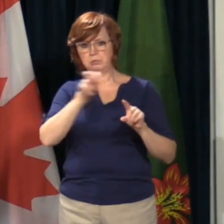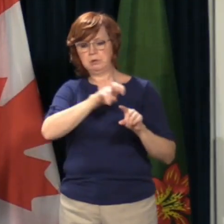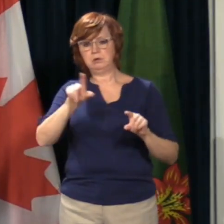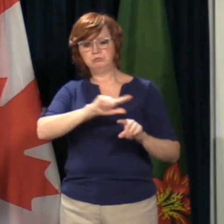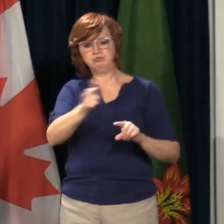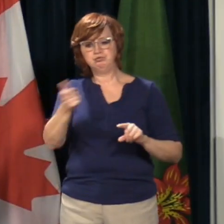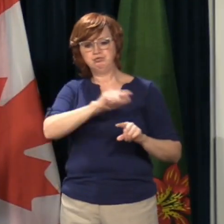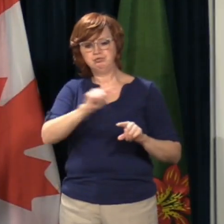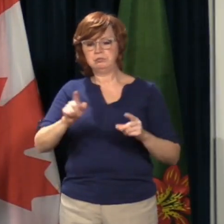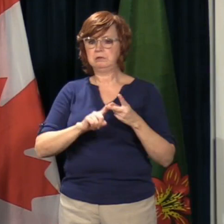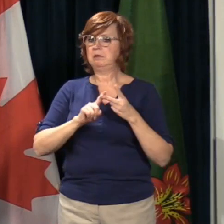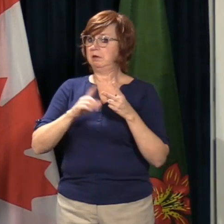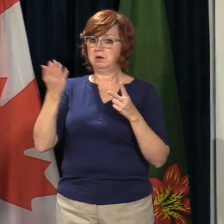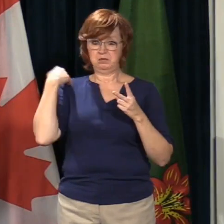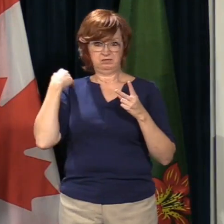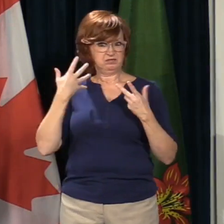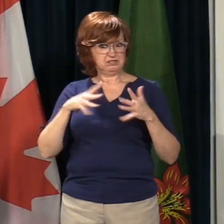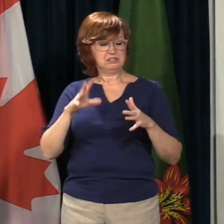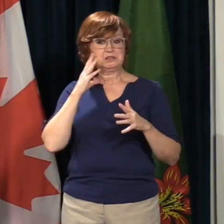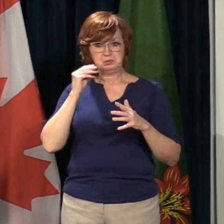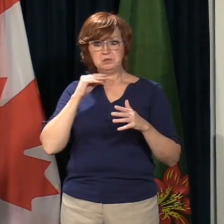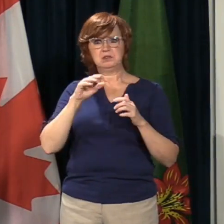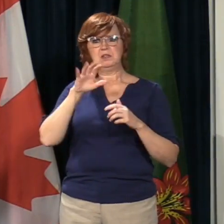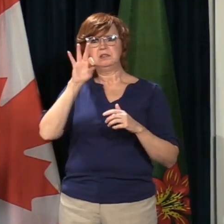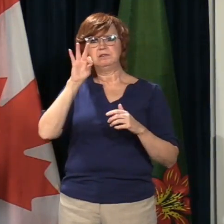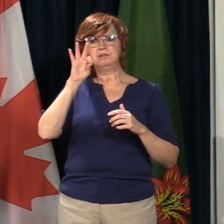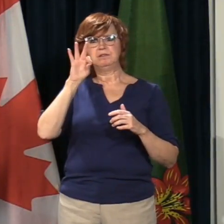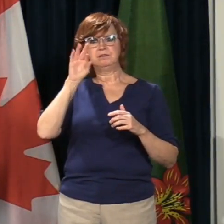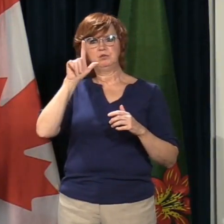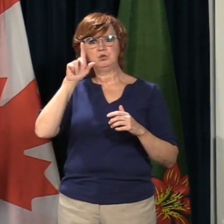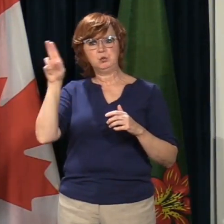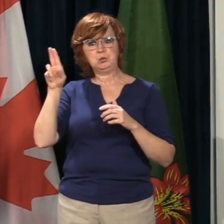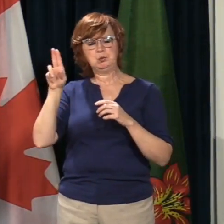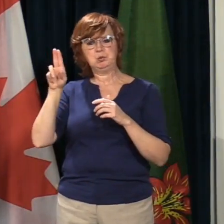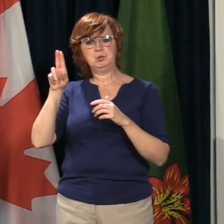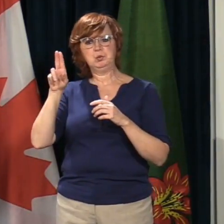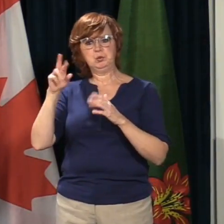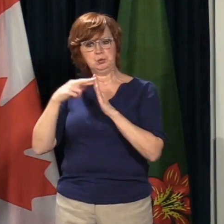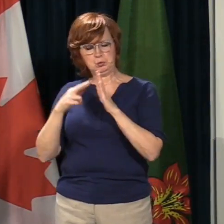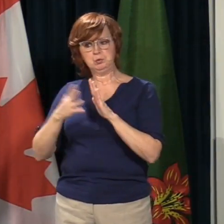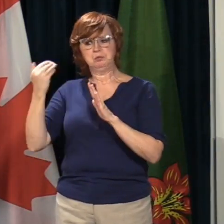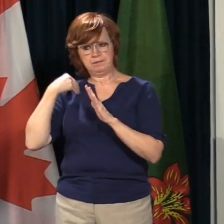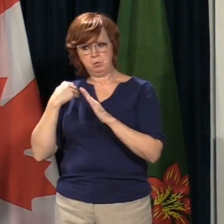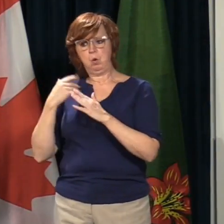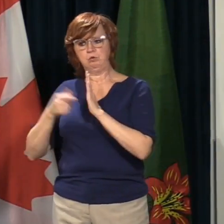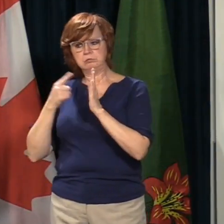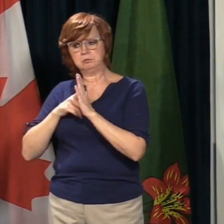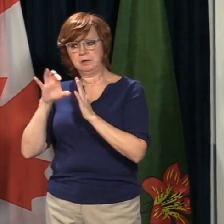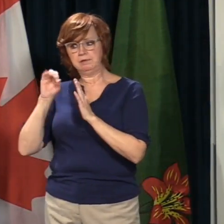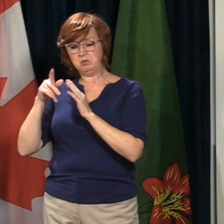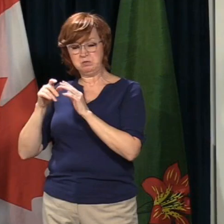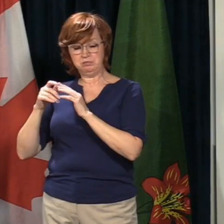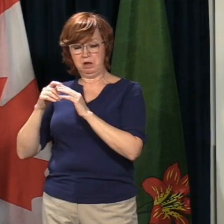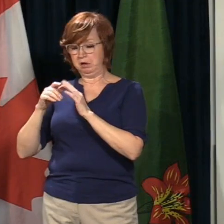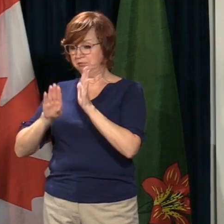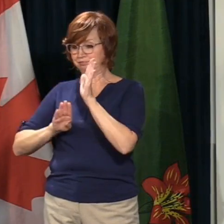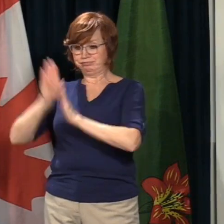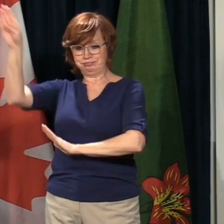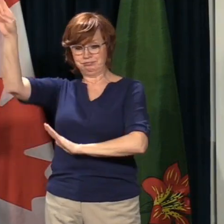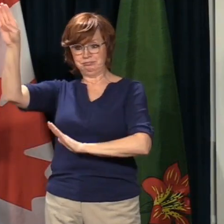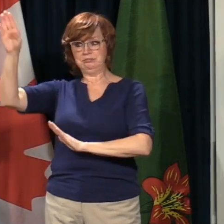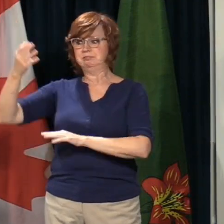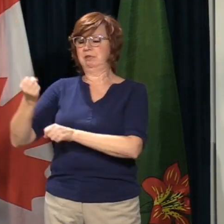influenza, and is one that we're familiar with. But staff cohorting has never been done on a provincial basis, and this will be our